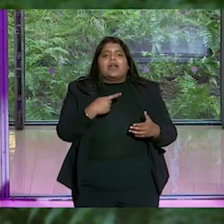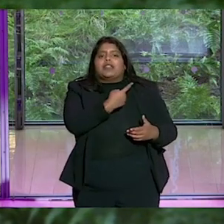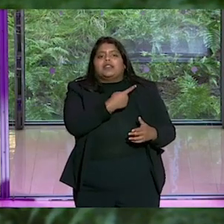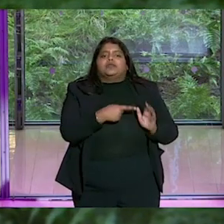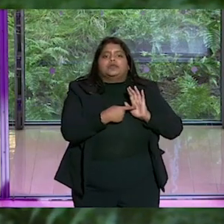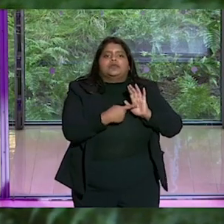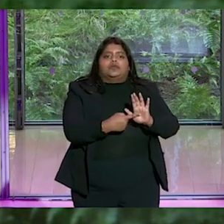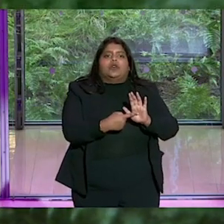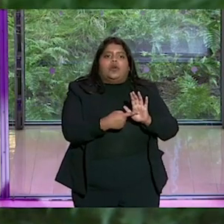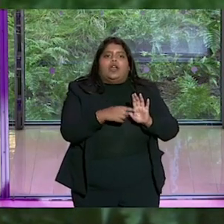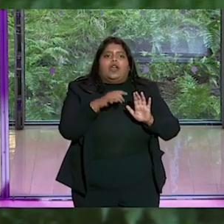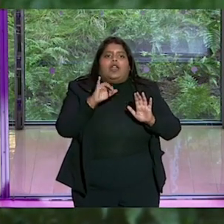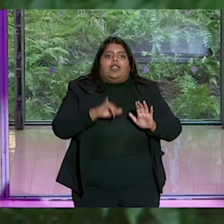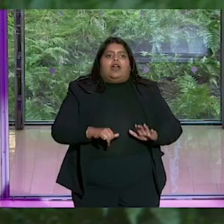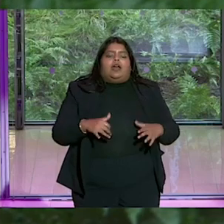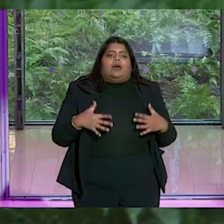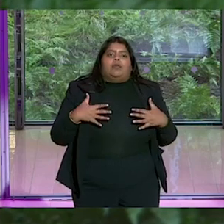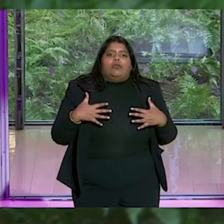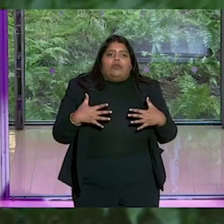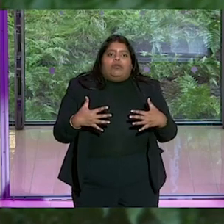that breadth.